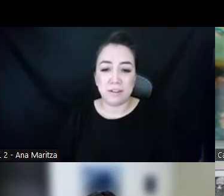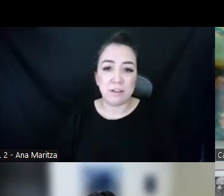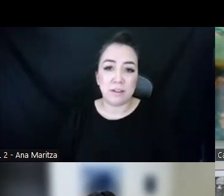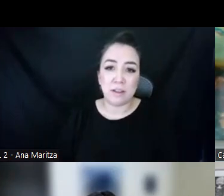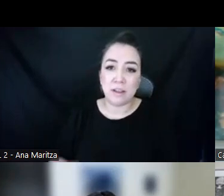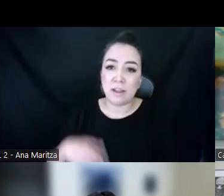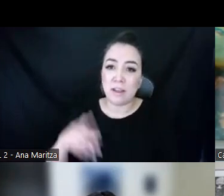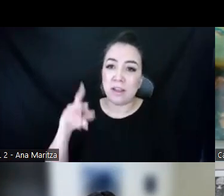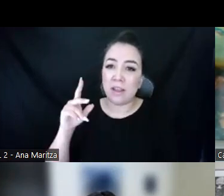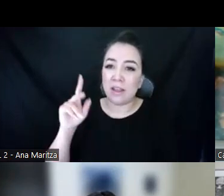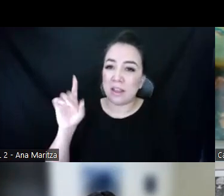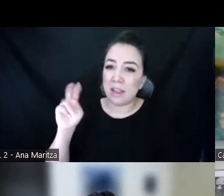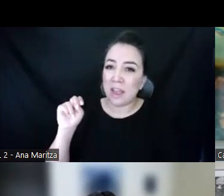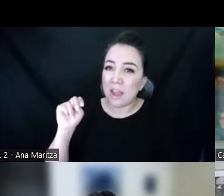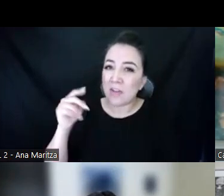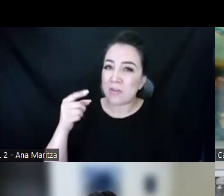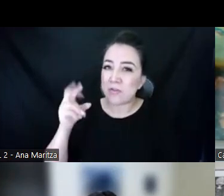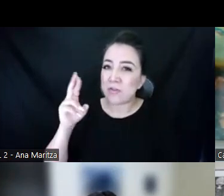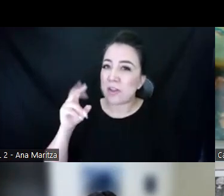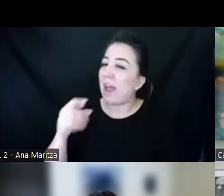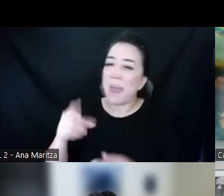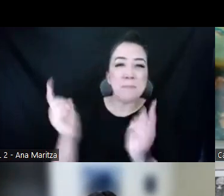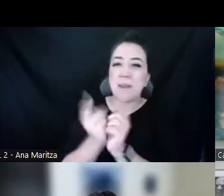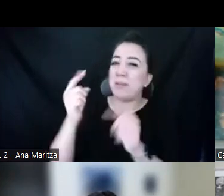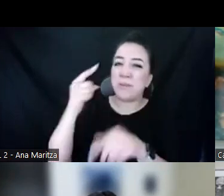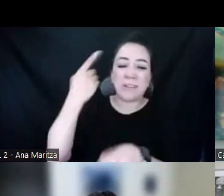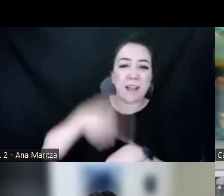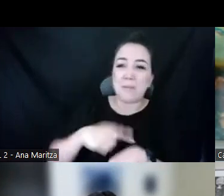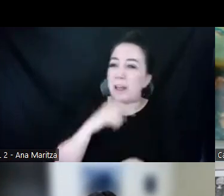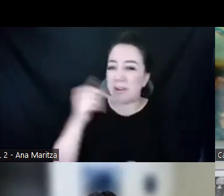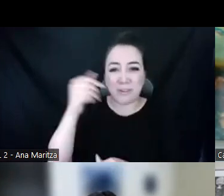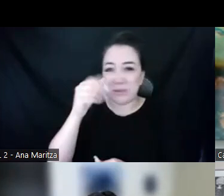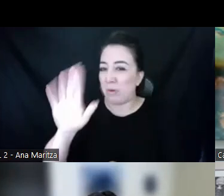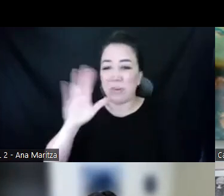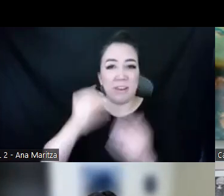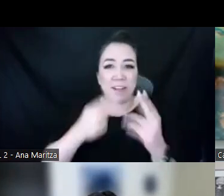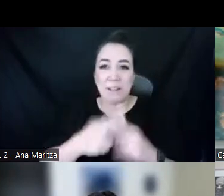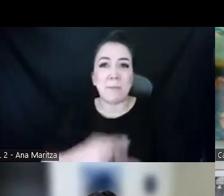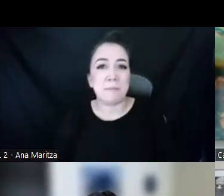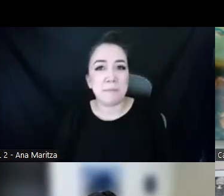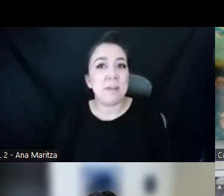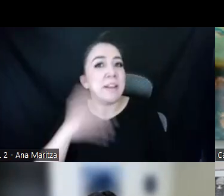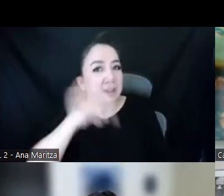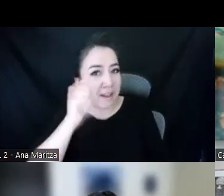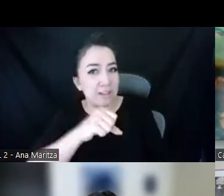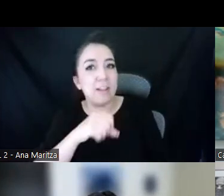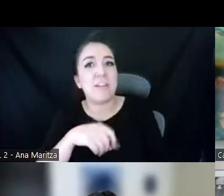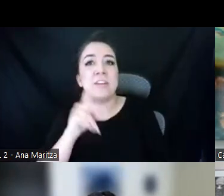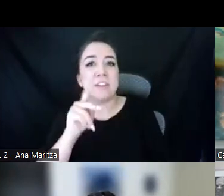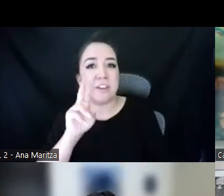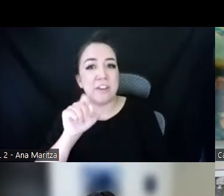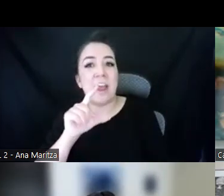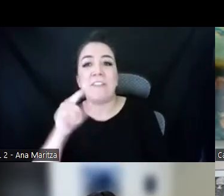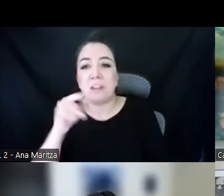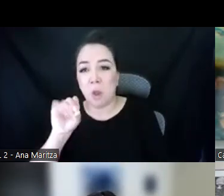Ken, is it Graffio? I've only met you once and I realize I don't know your last name. Yes, it's Ken Graffio.